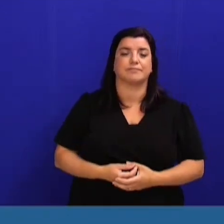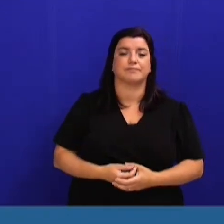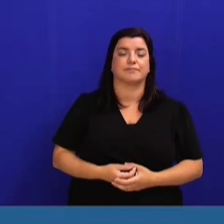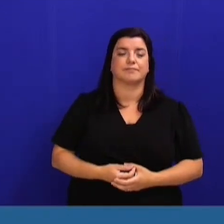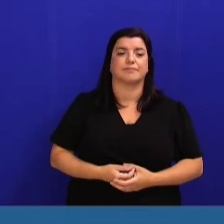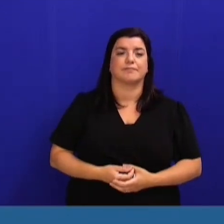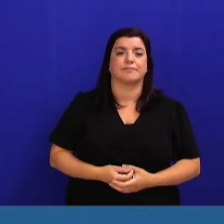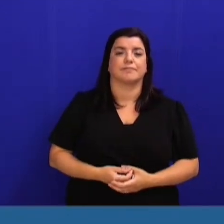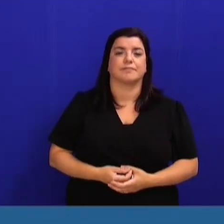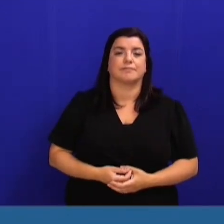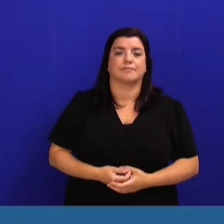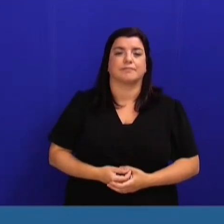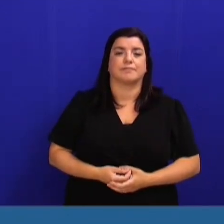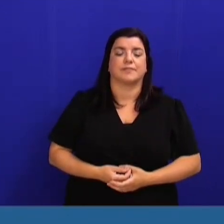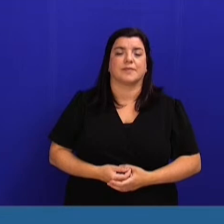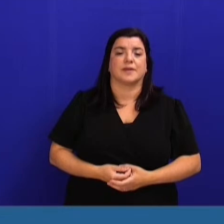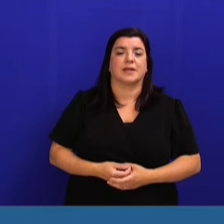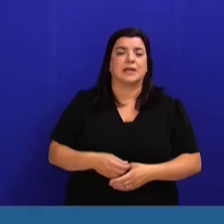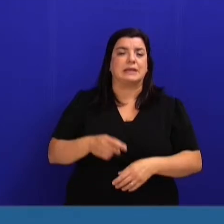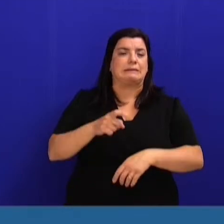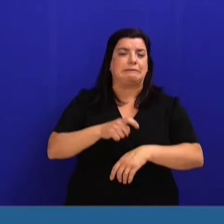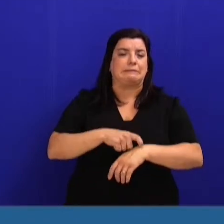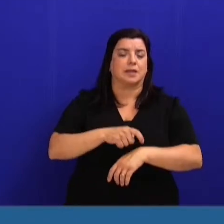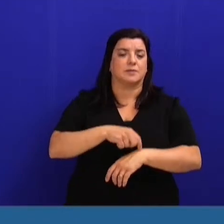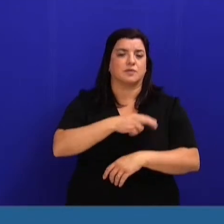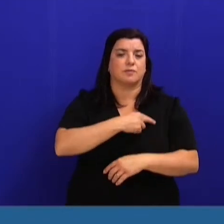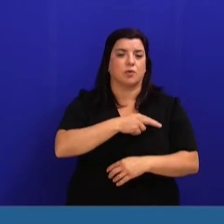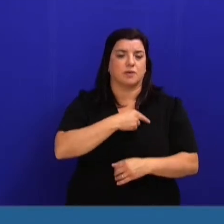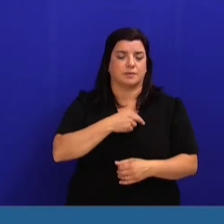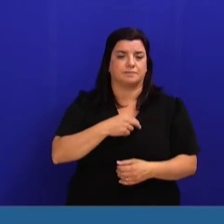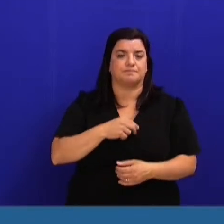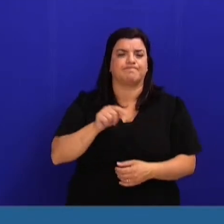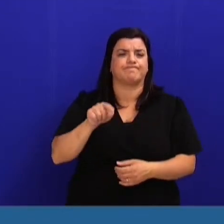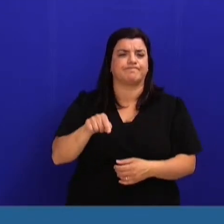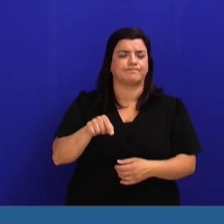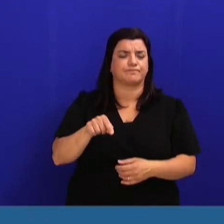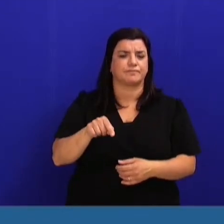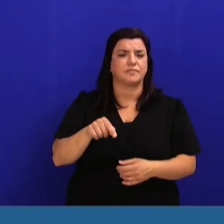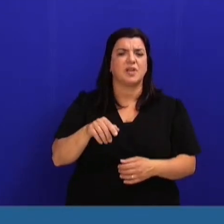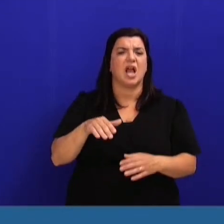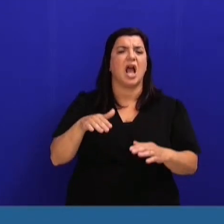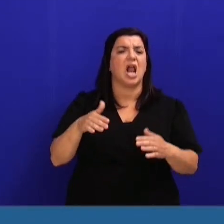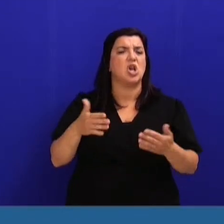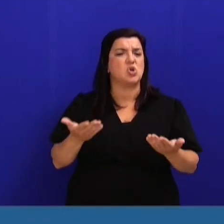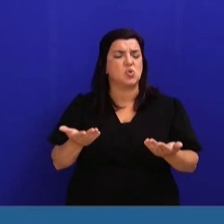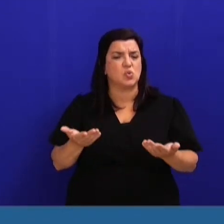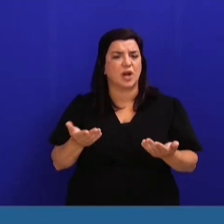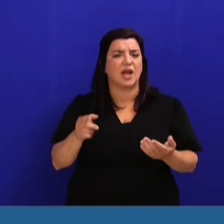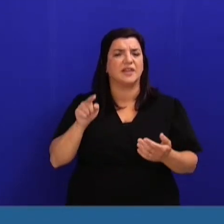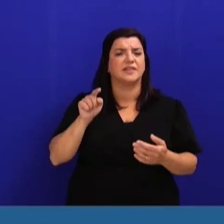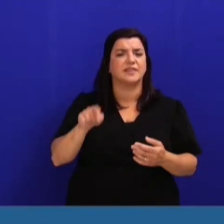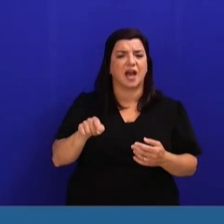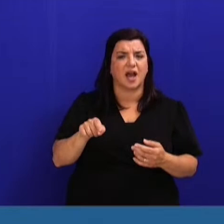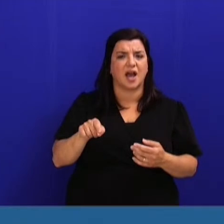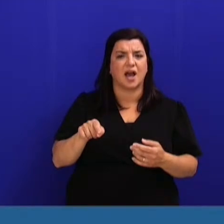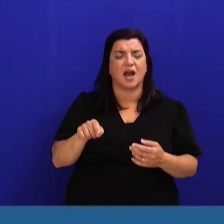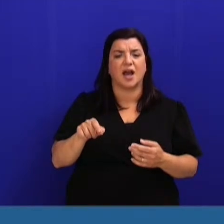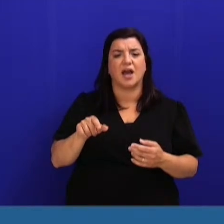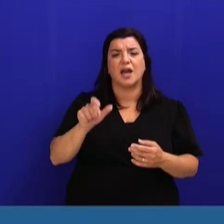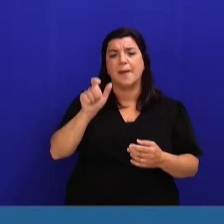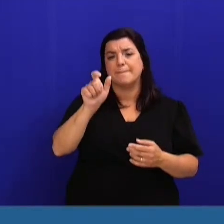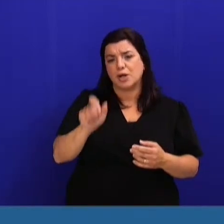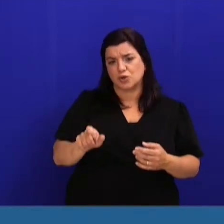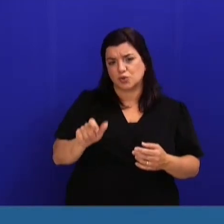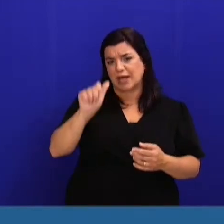Claire? Good afternoon, Professor Gauci. So following up on the previous question, can you tell us where the Indian variant was imported from? Do you have these details? How